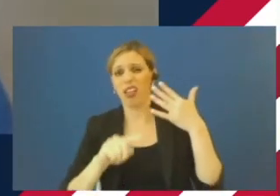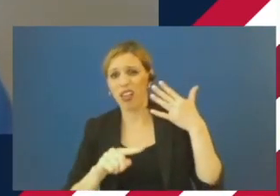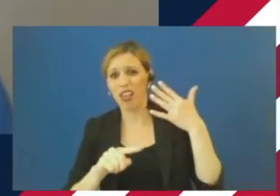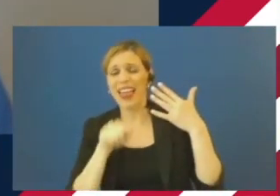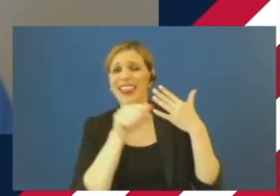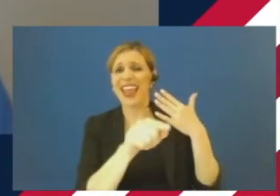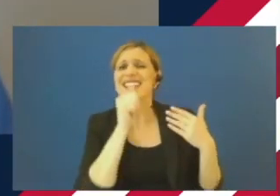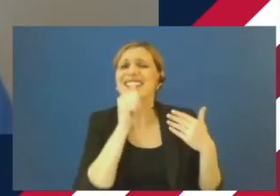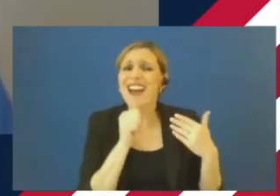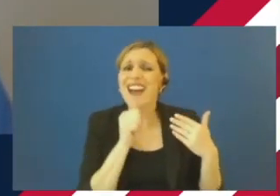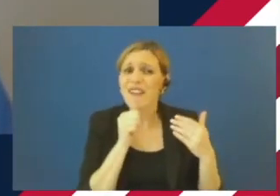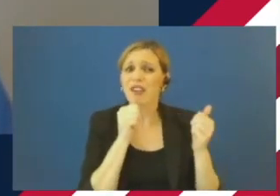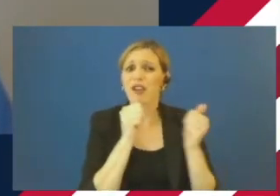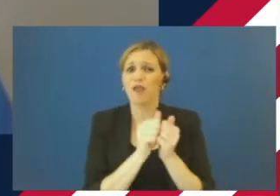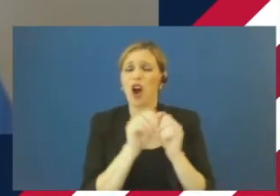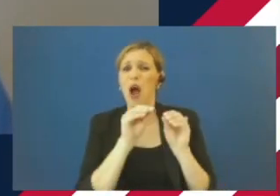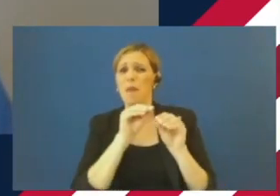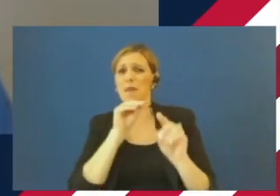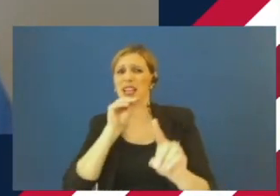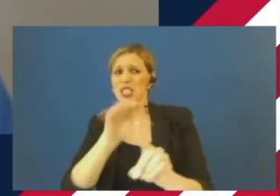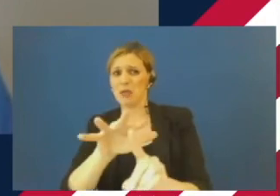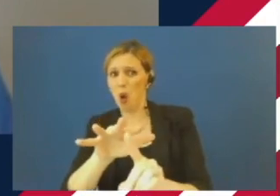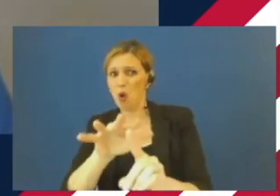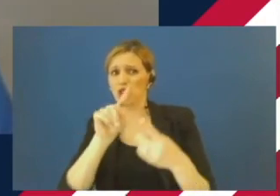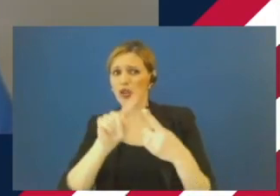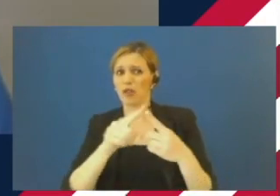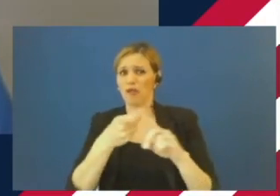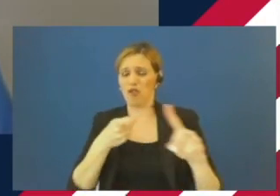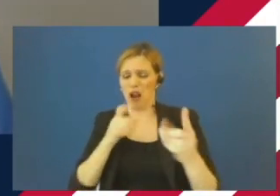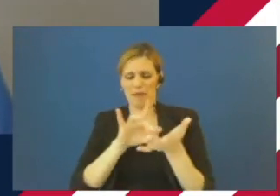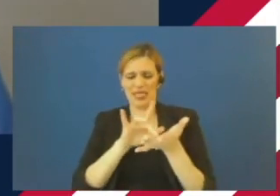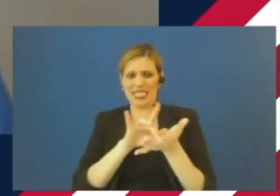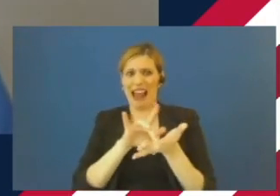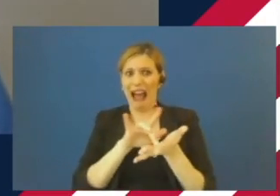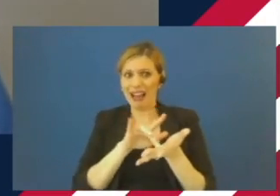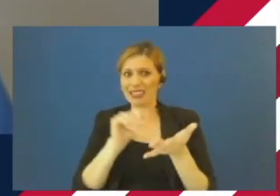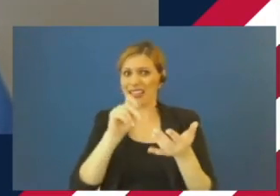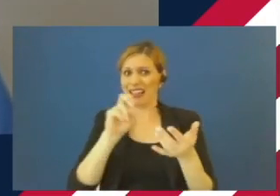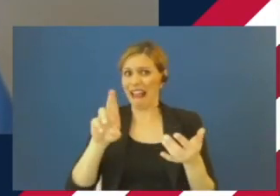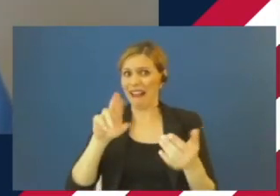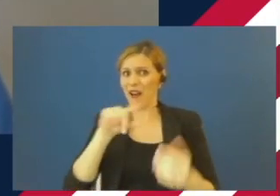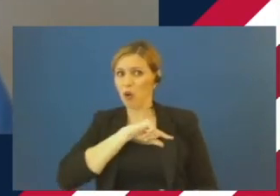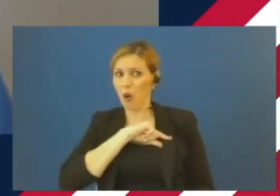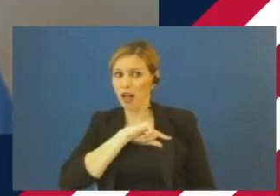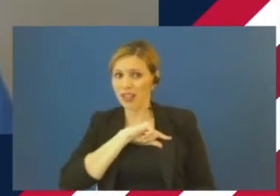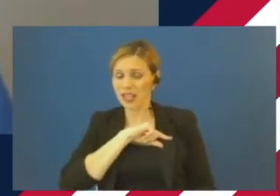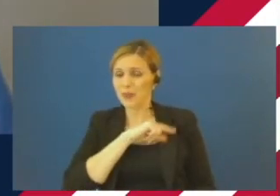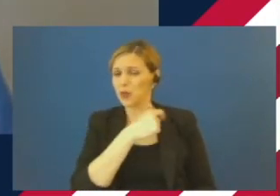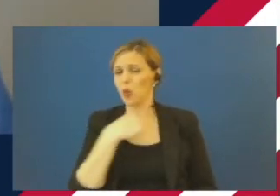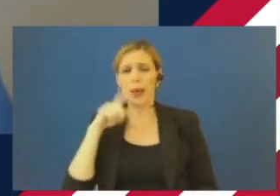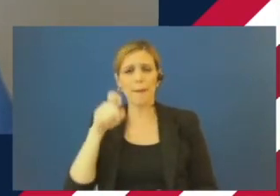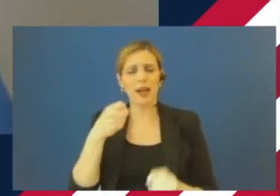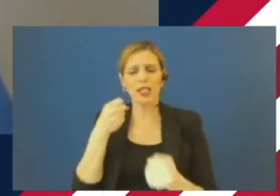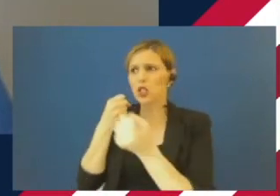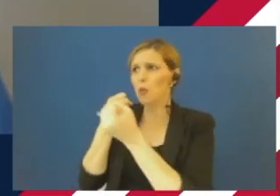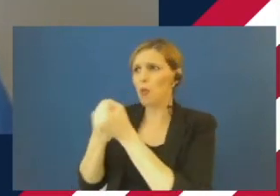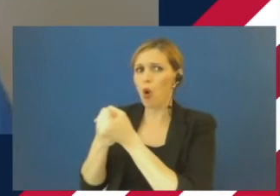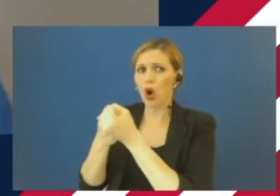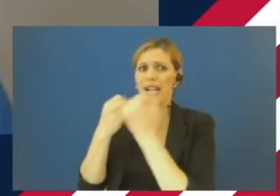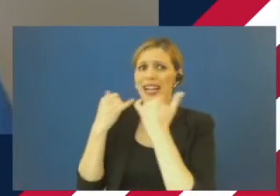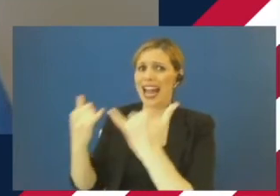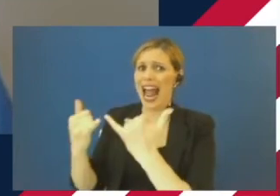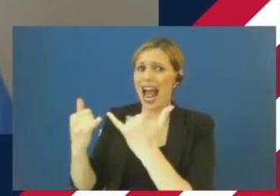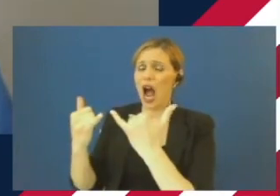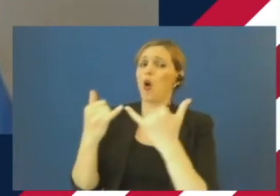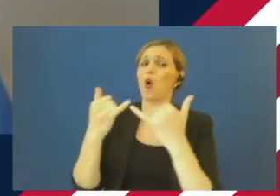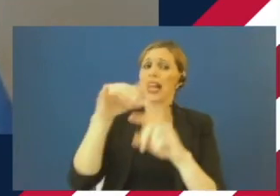toxics and unhealthy air quality every day. We must strengthen and support aggressive enforcement of current environmental and civil rights